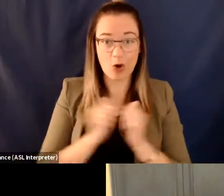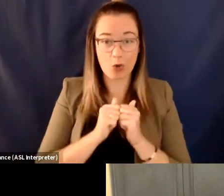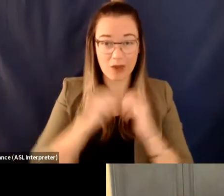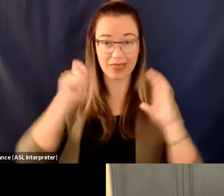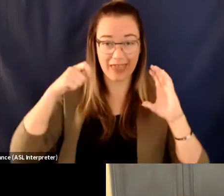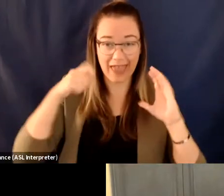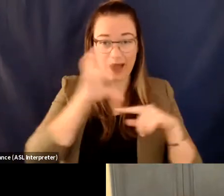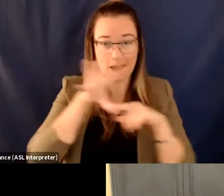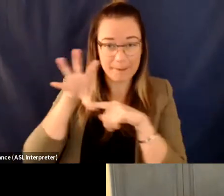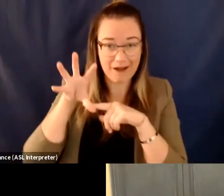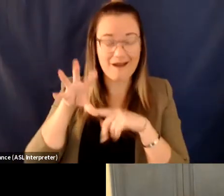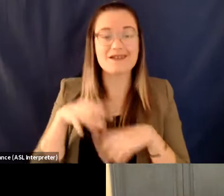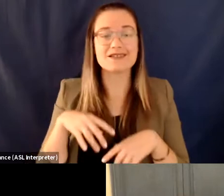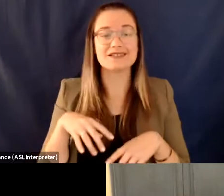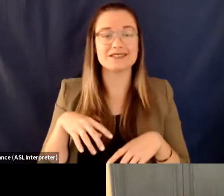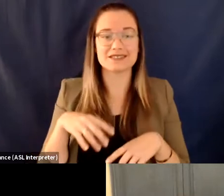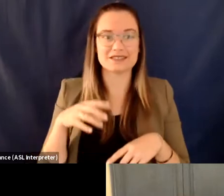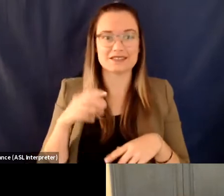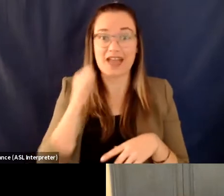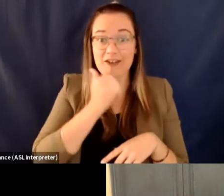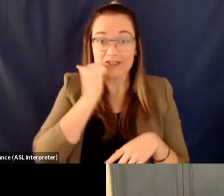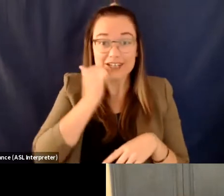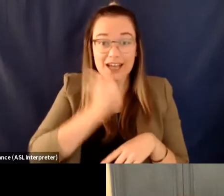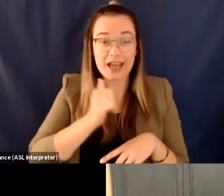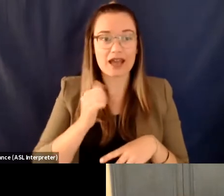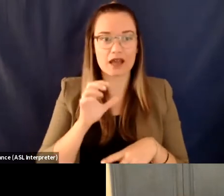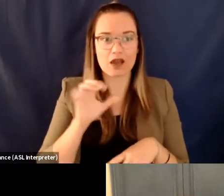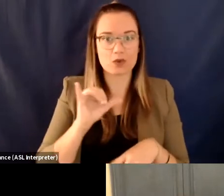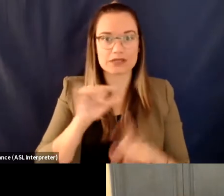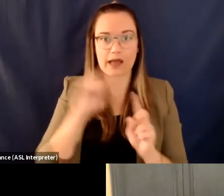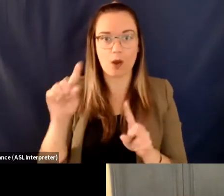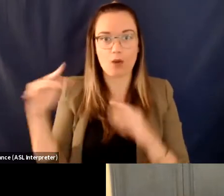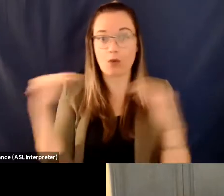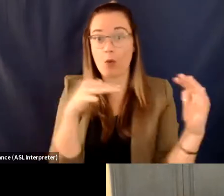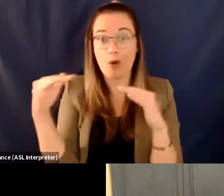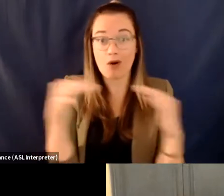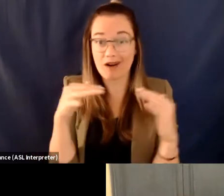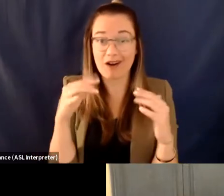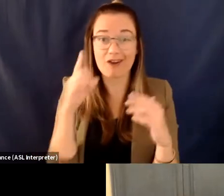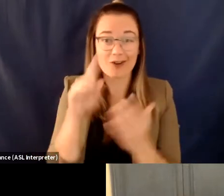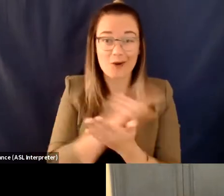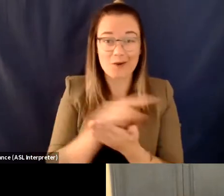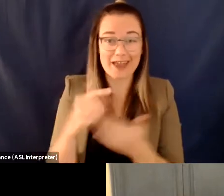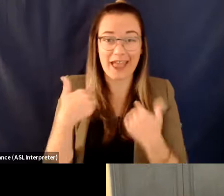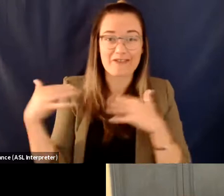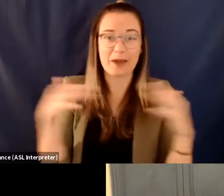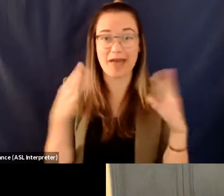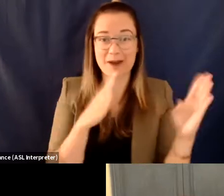and you had to orchestrate it every single day. It must have been like going to war and having a battle plan.